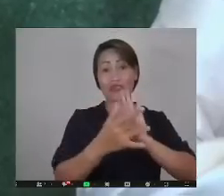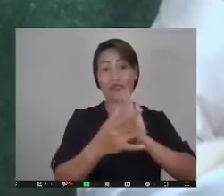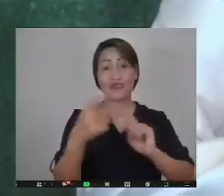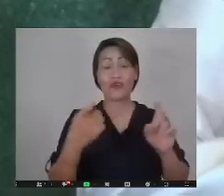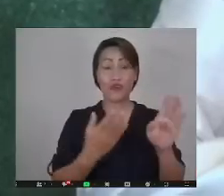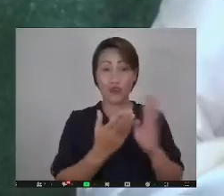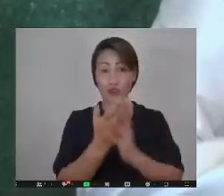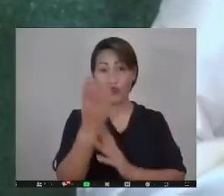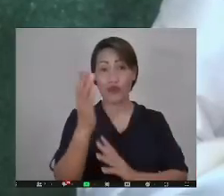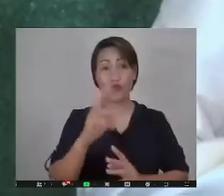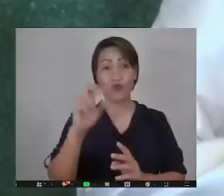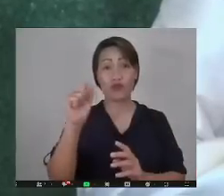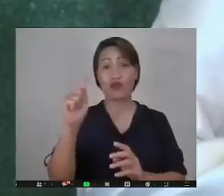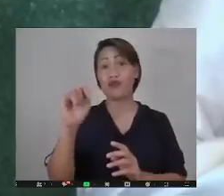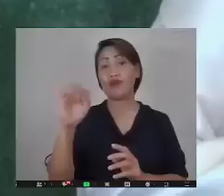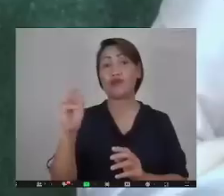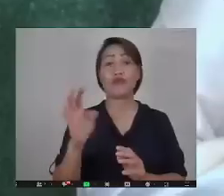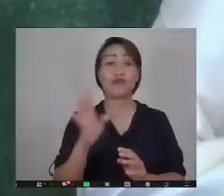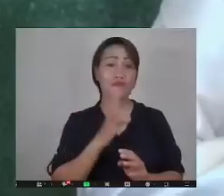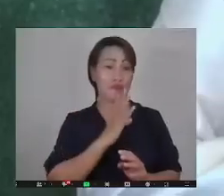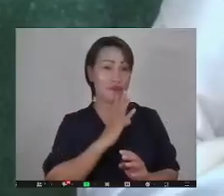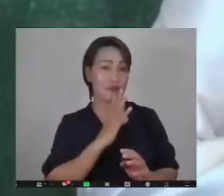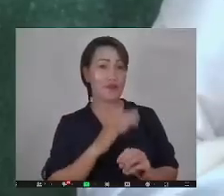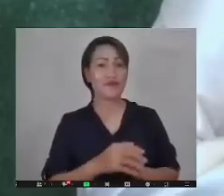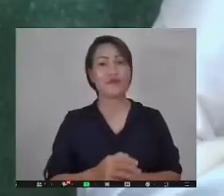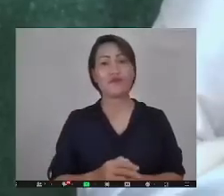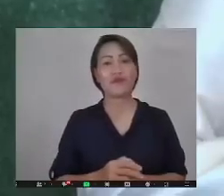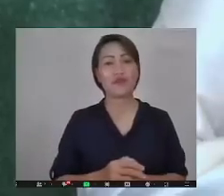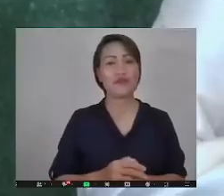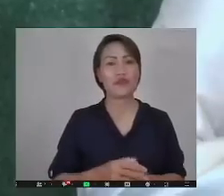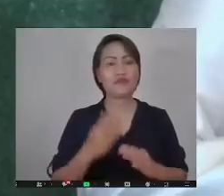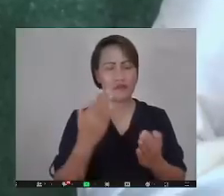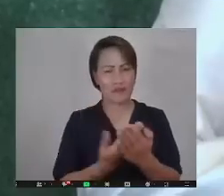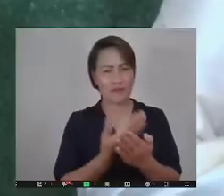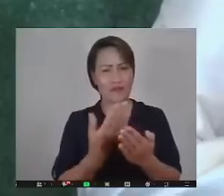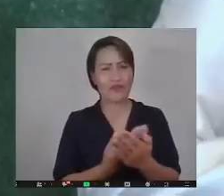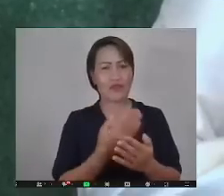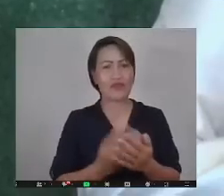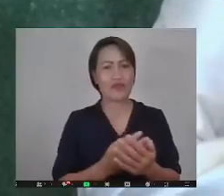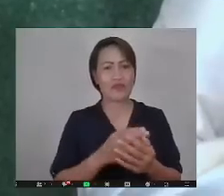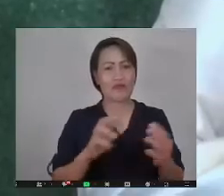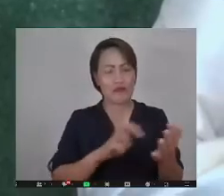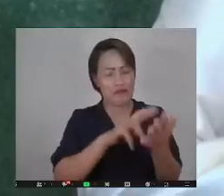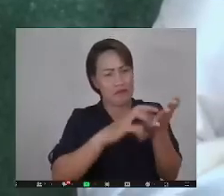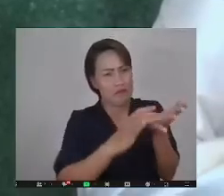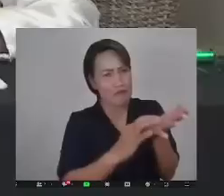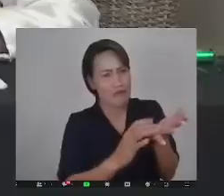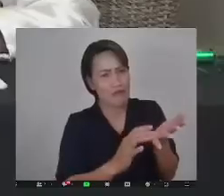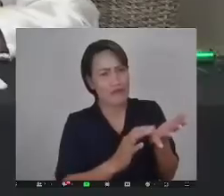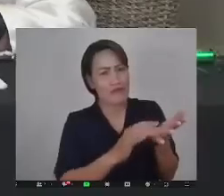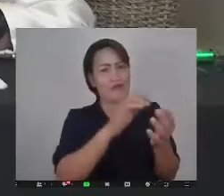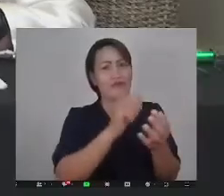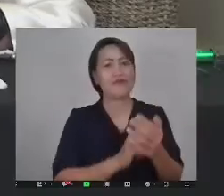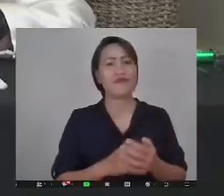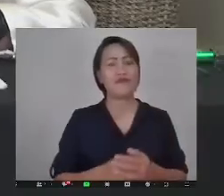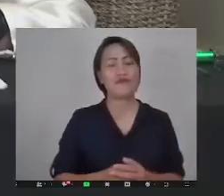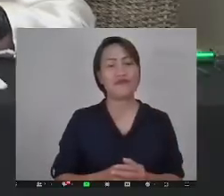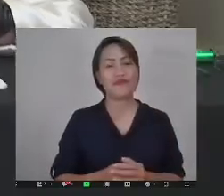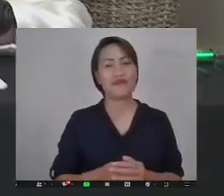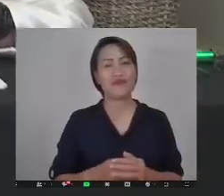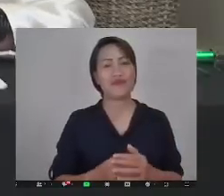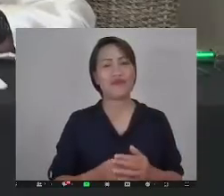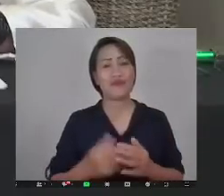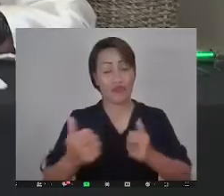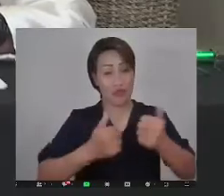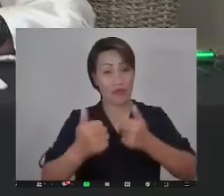your passion for research and innovation by browsing the Likha Research Proposal competition entries. Not only that,